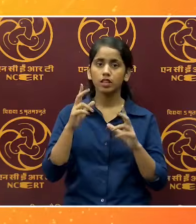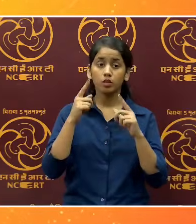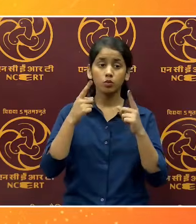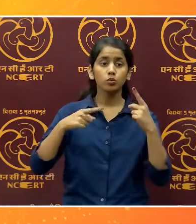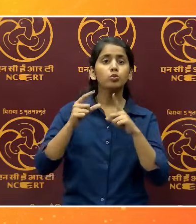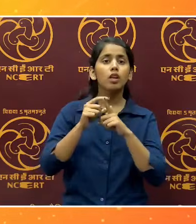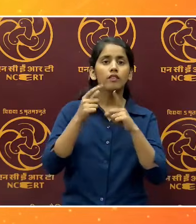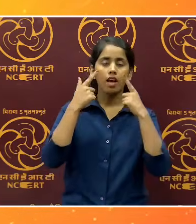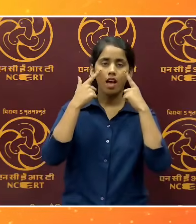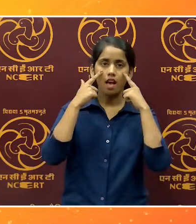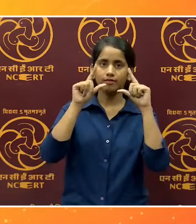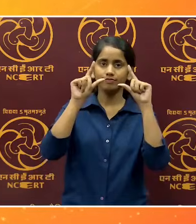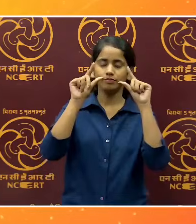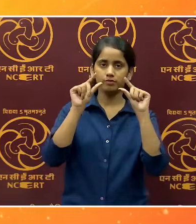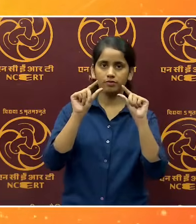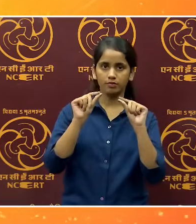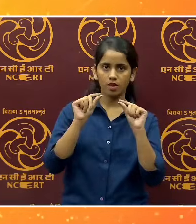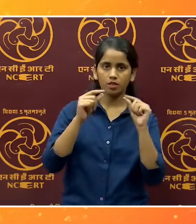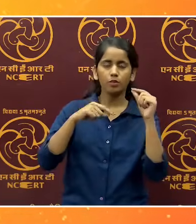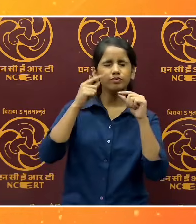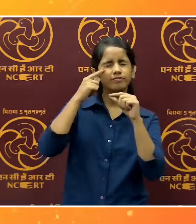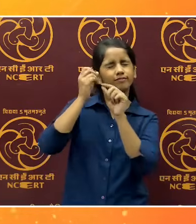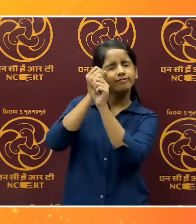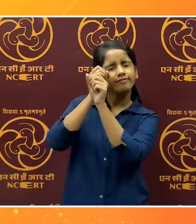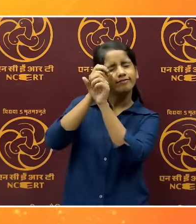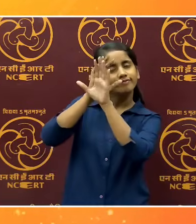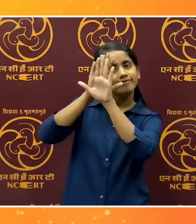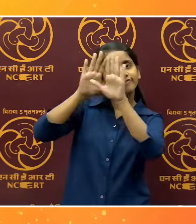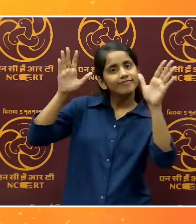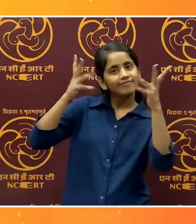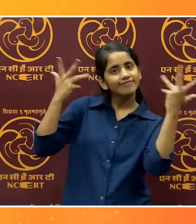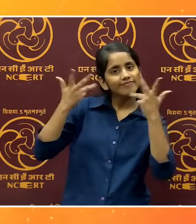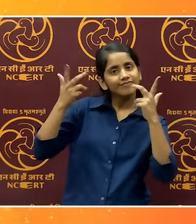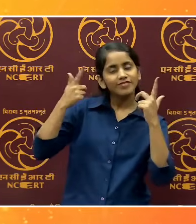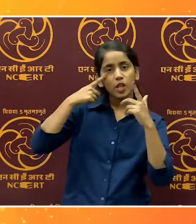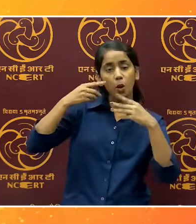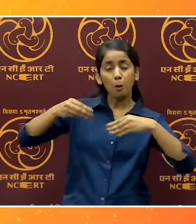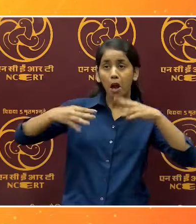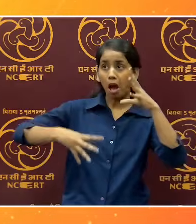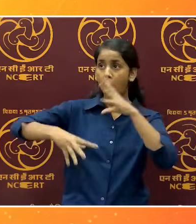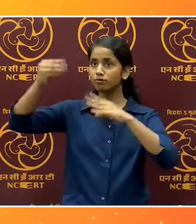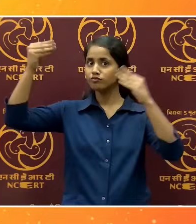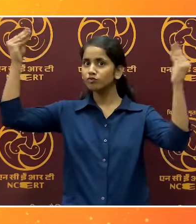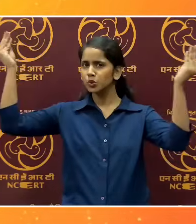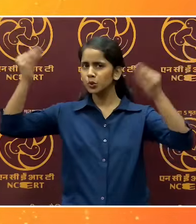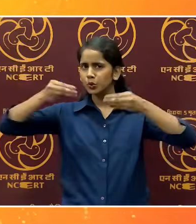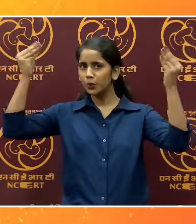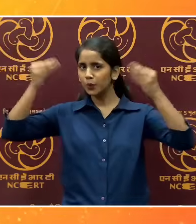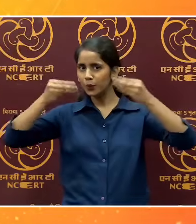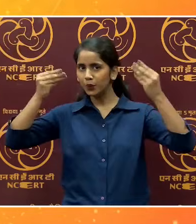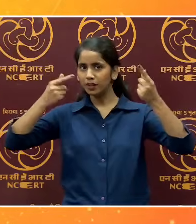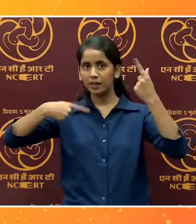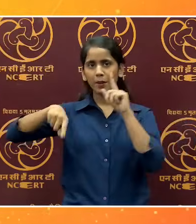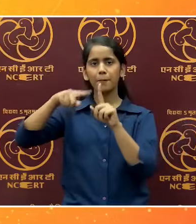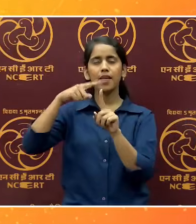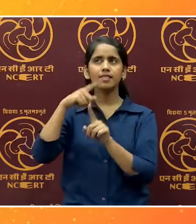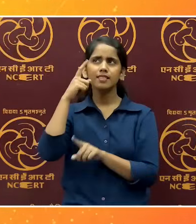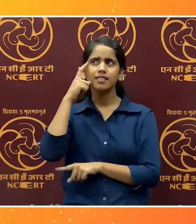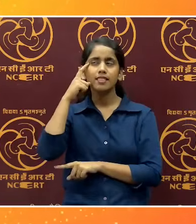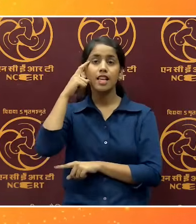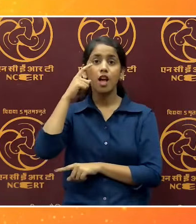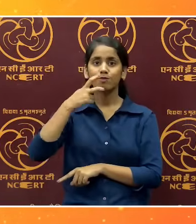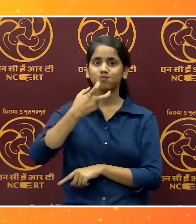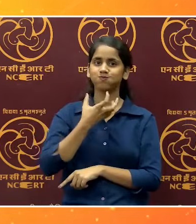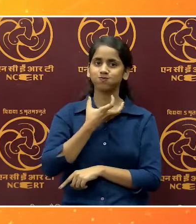eyes and imagine that it is raining outside and imagine the